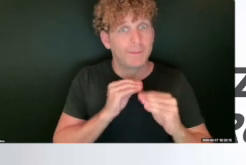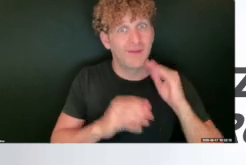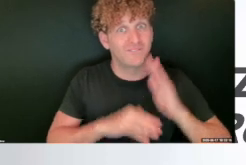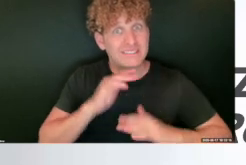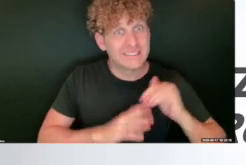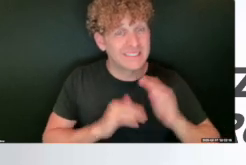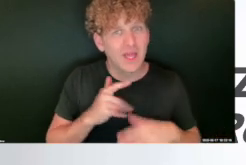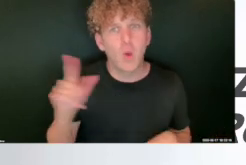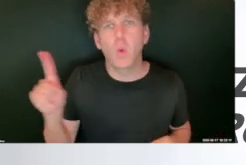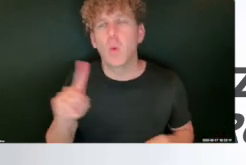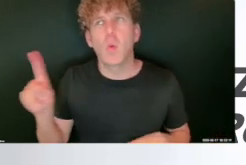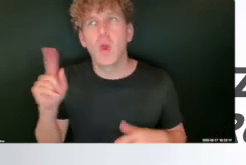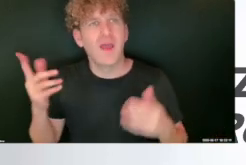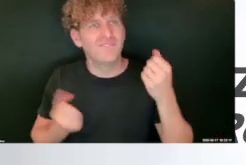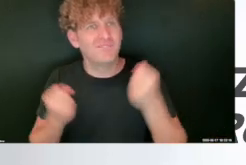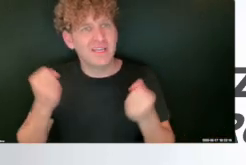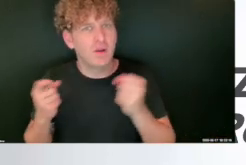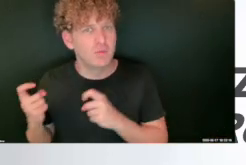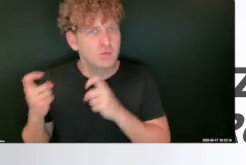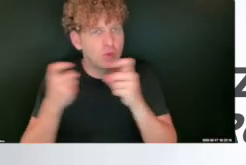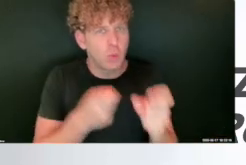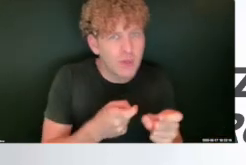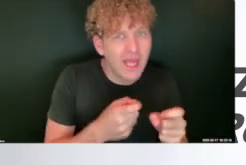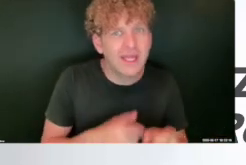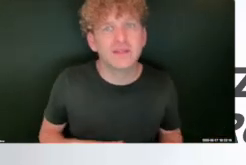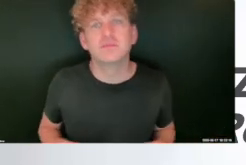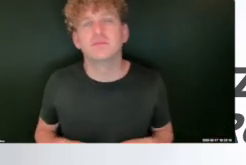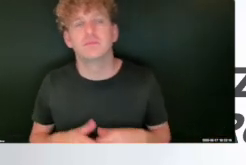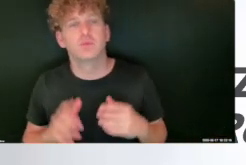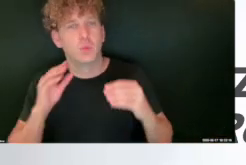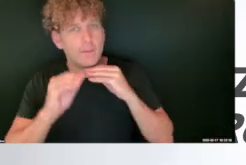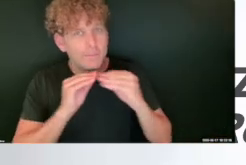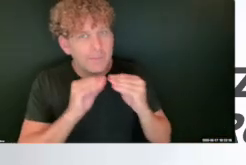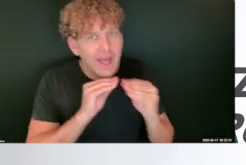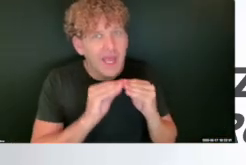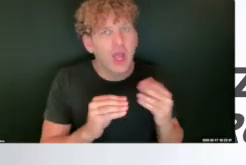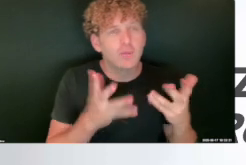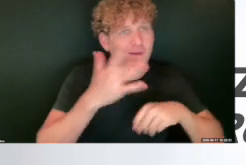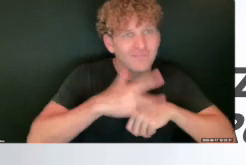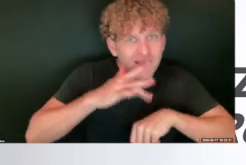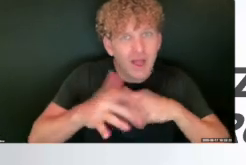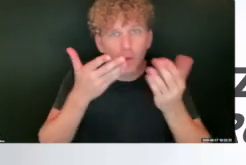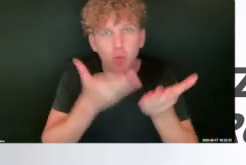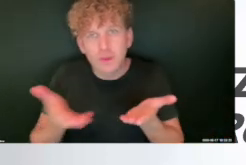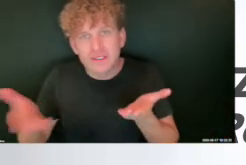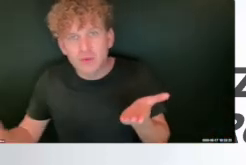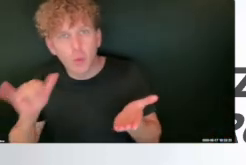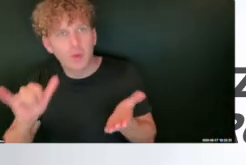the vehicle. The approved functional components would be used for repairing any program